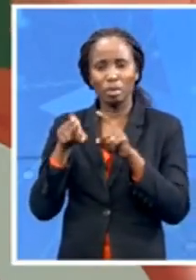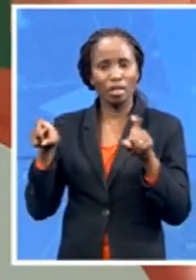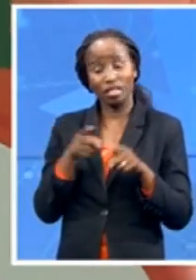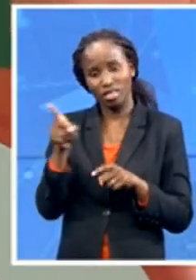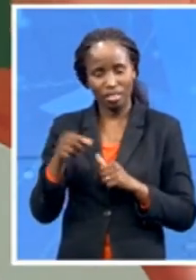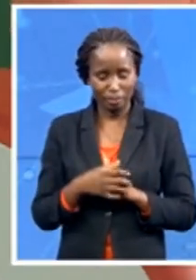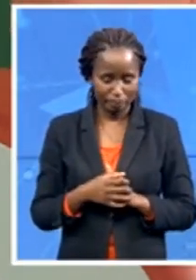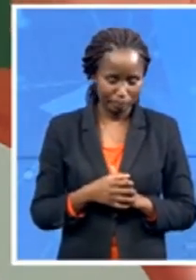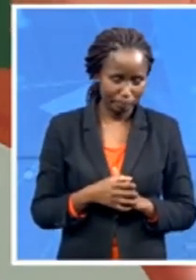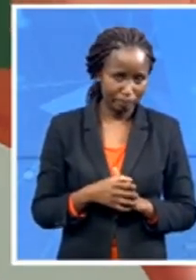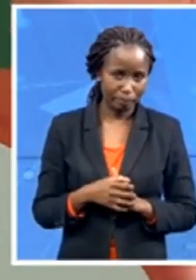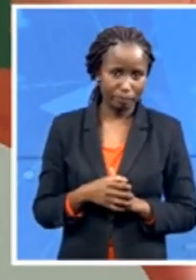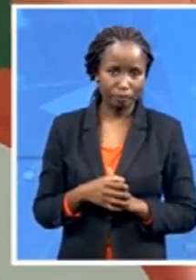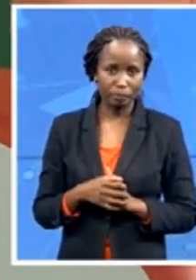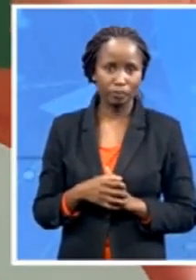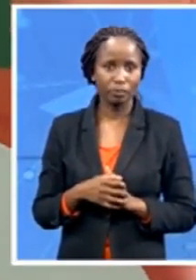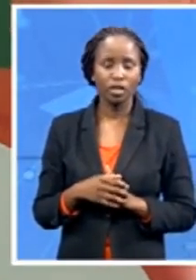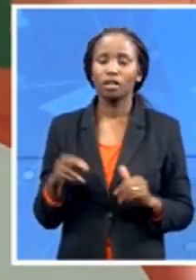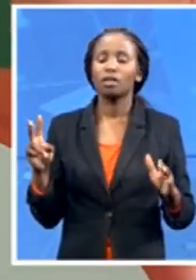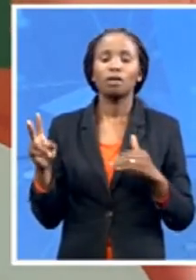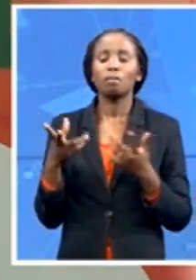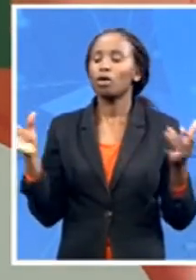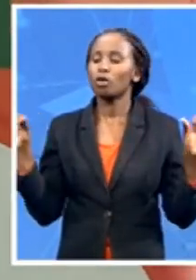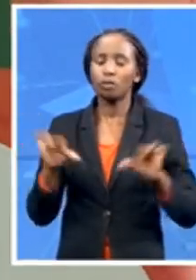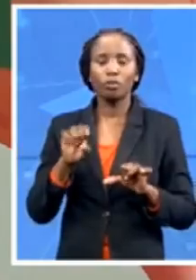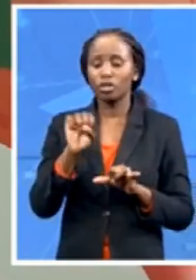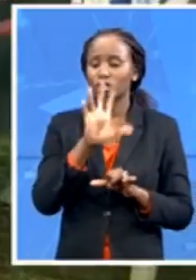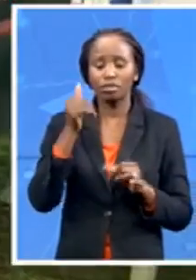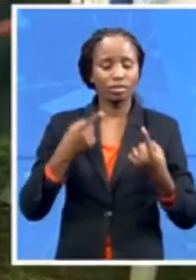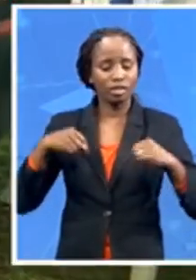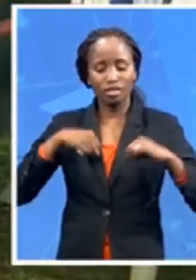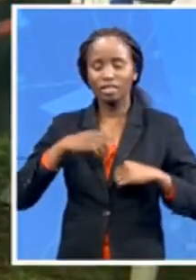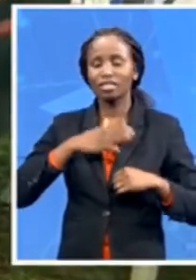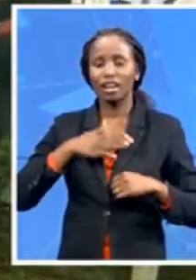Mabuye umZantsi Afrika wethu esiwuthandayo emaseleni. Mabuye.